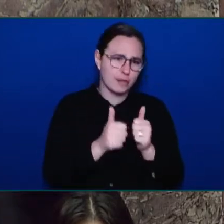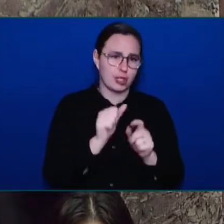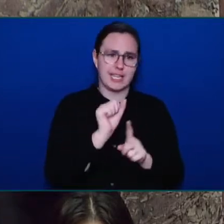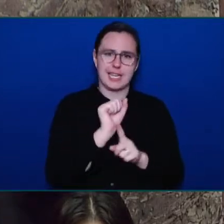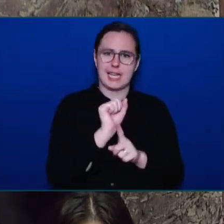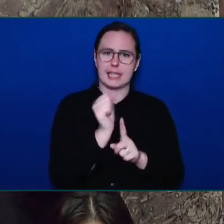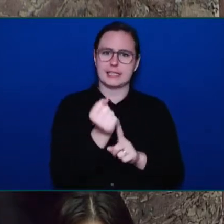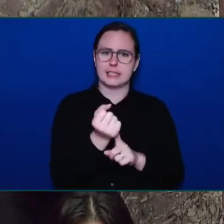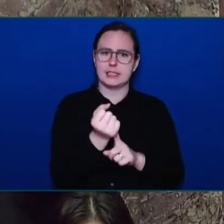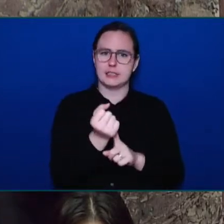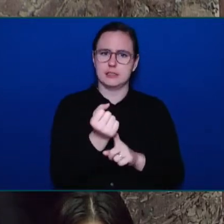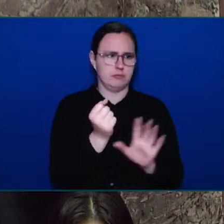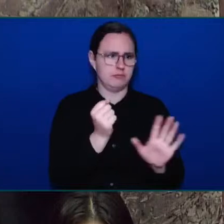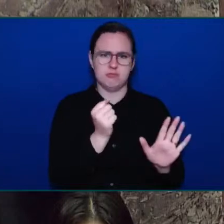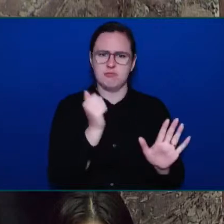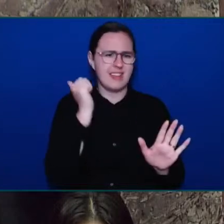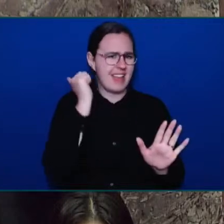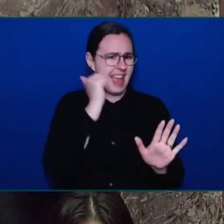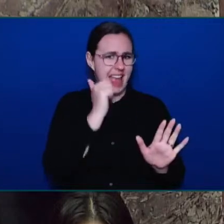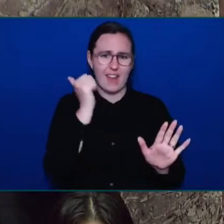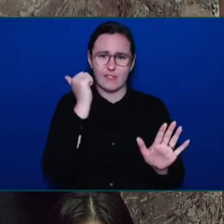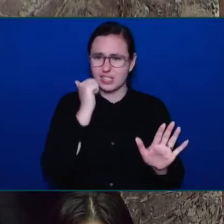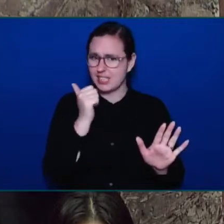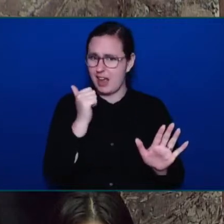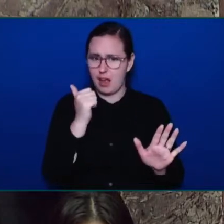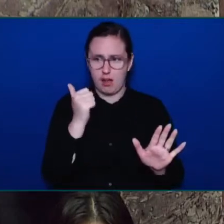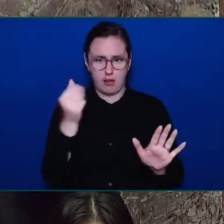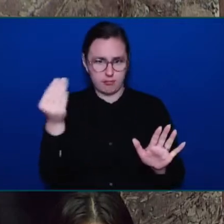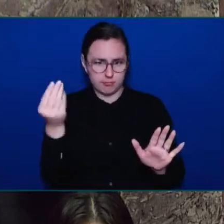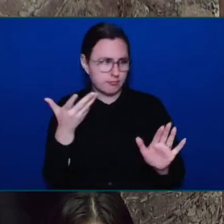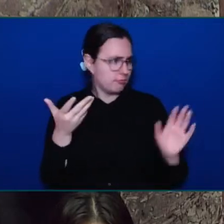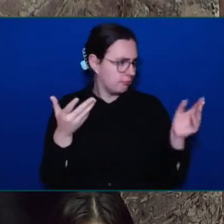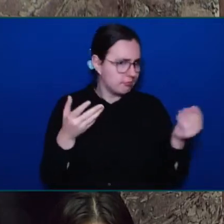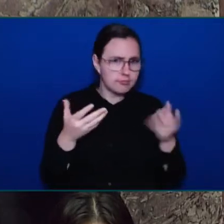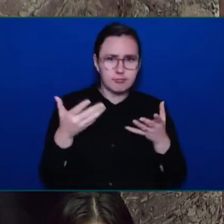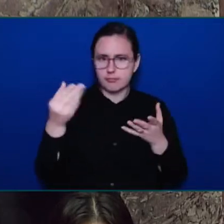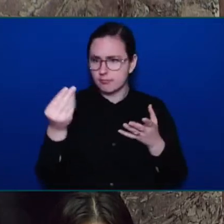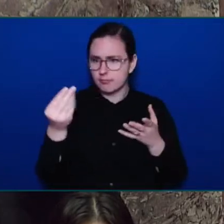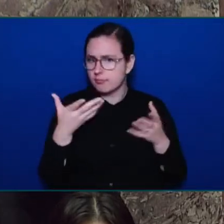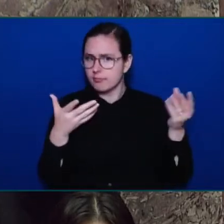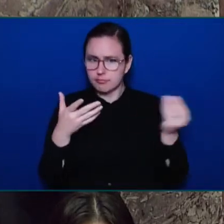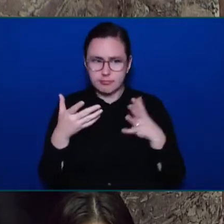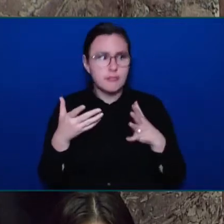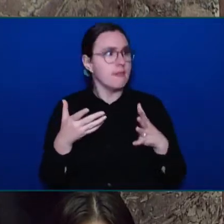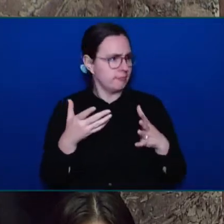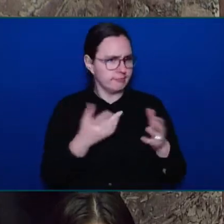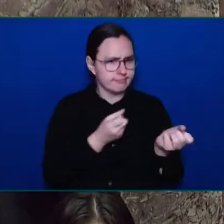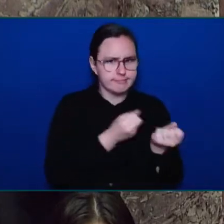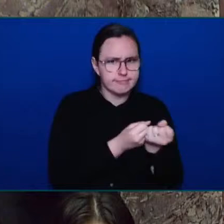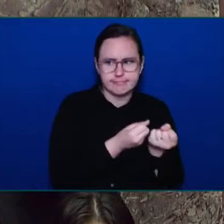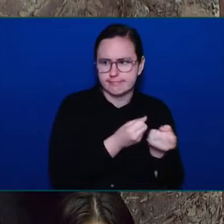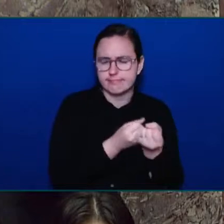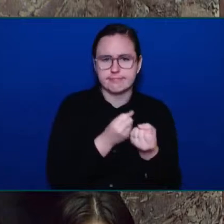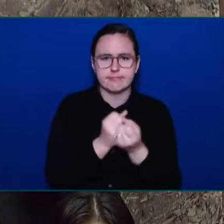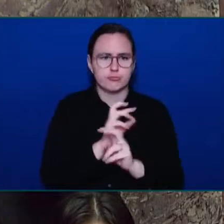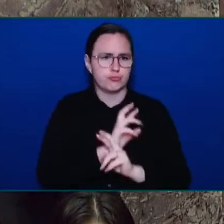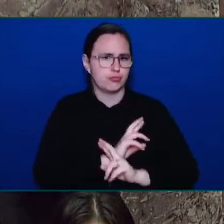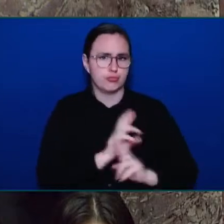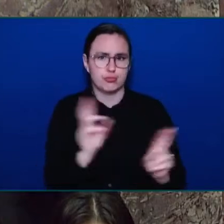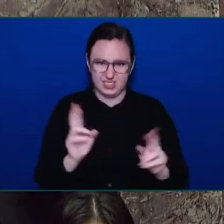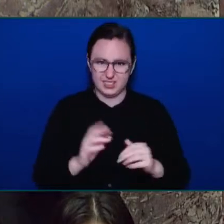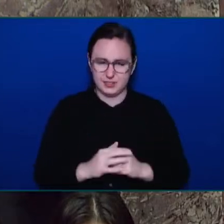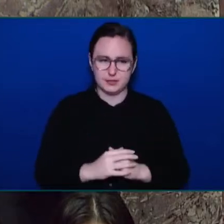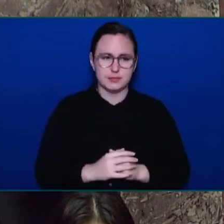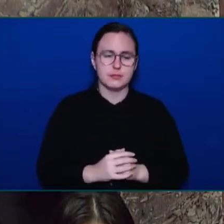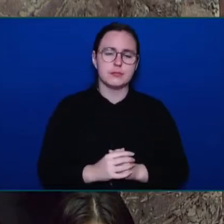provide all the support we can. We have gone through a period in every health system in the world